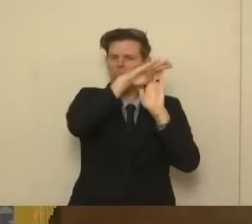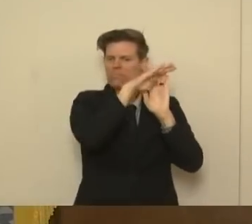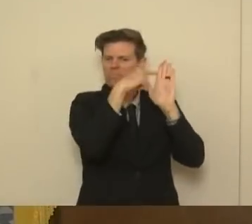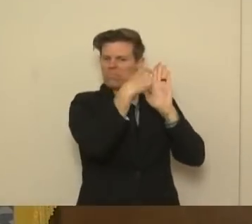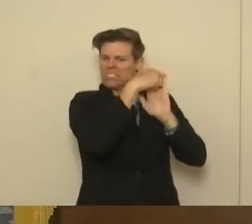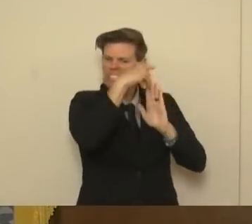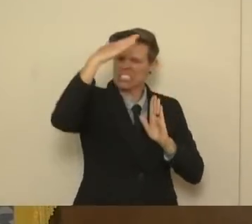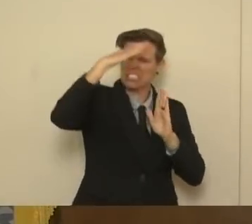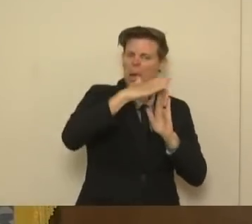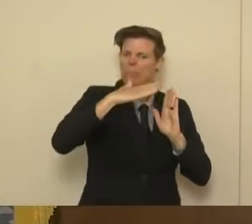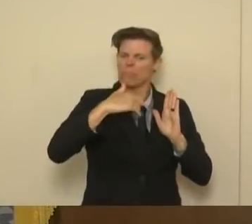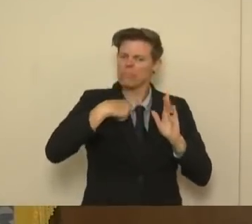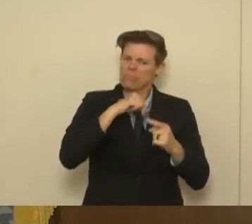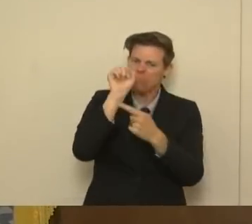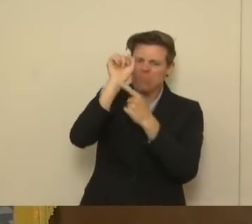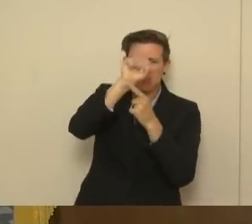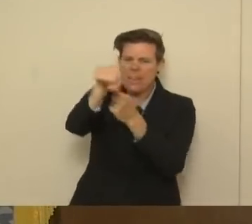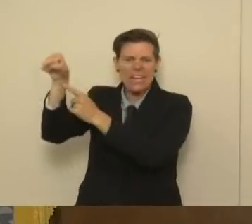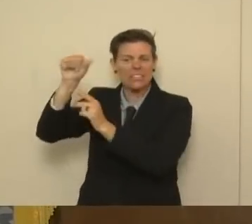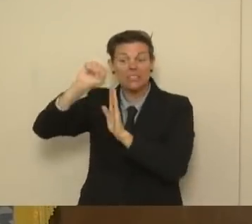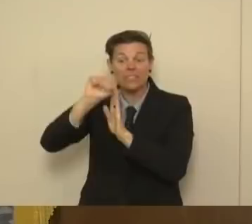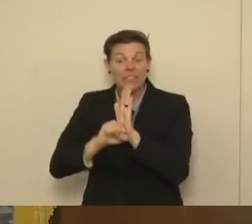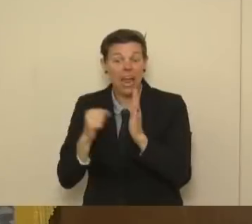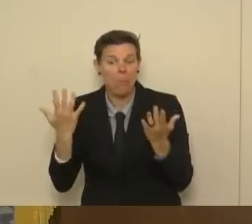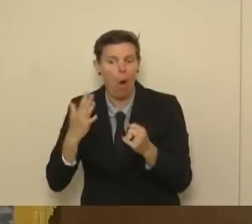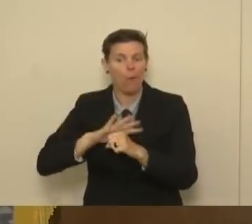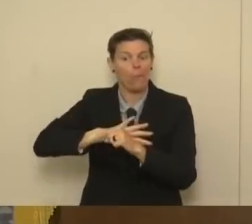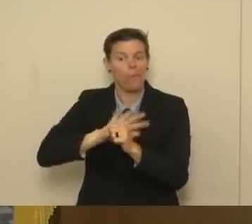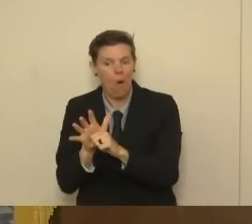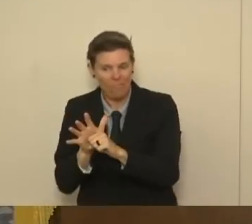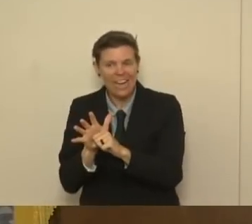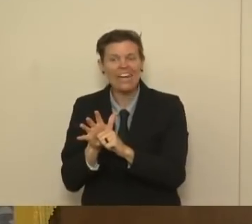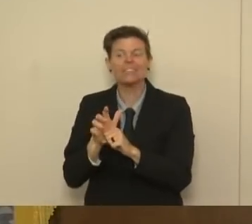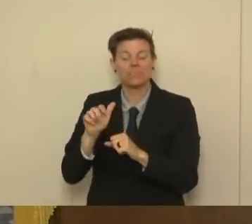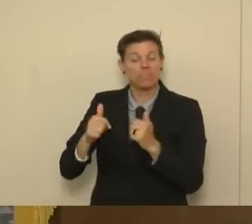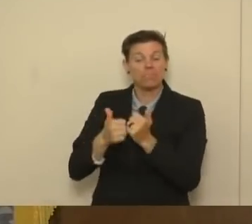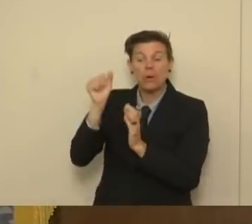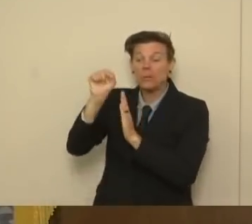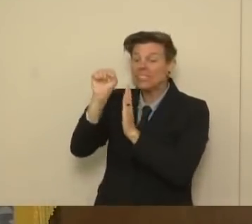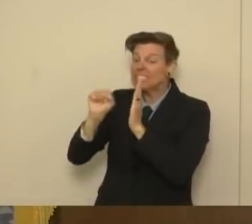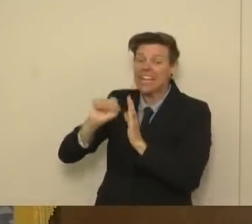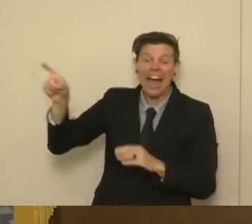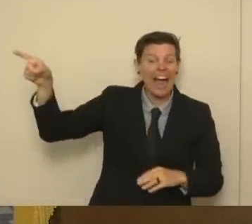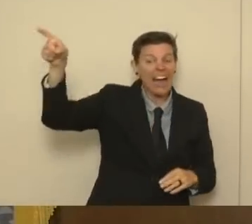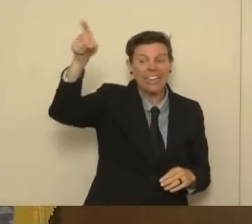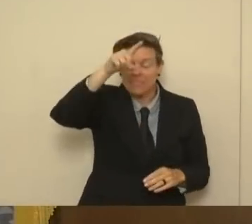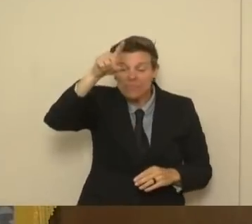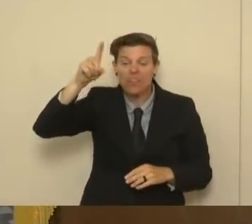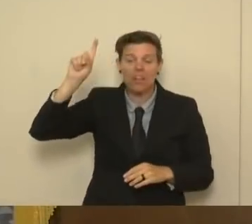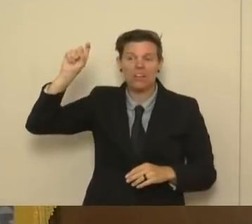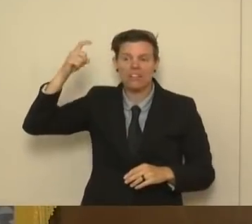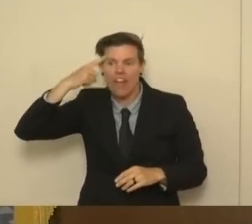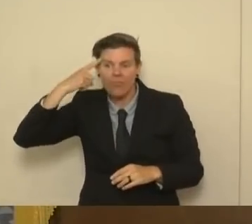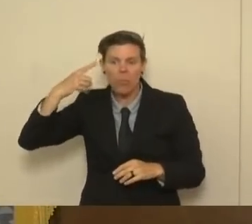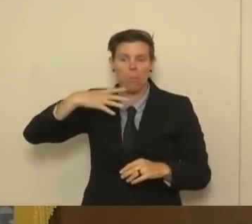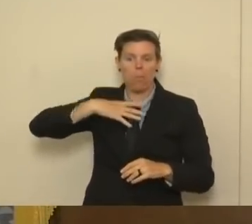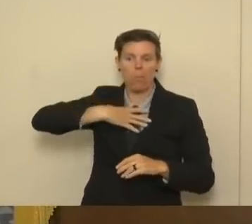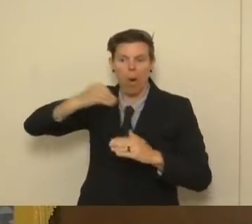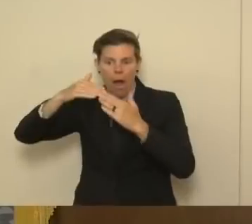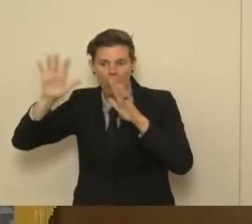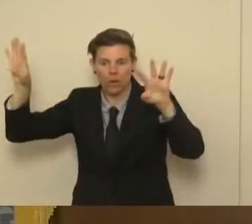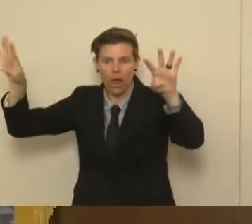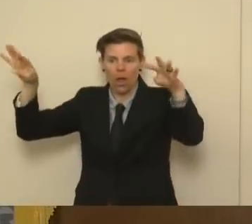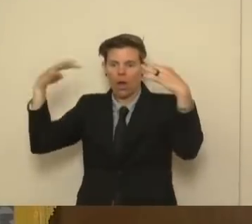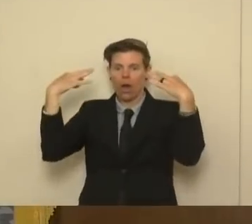Most of the states and the White House Task Force are looking to New Mexico's leadership on the public health data and the